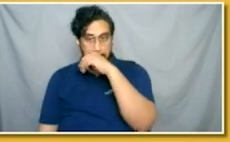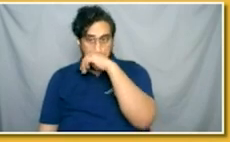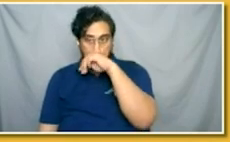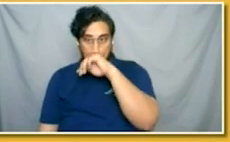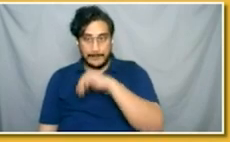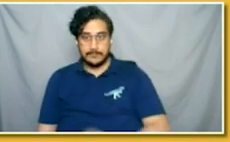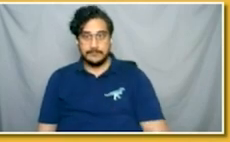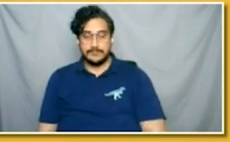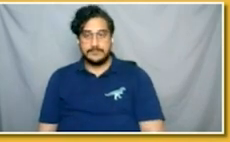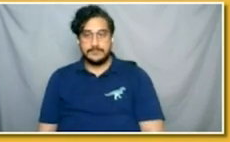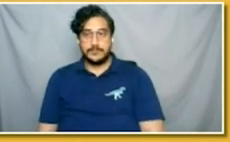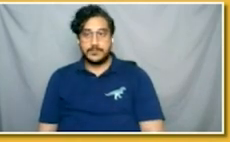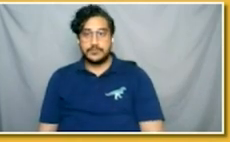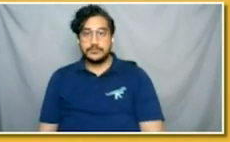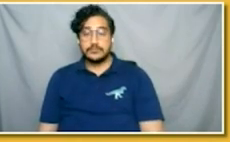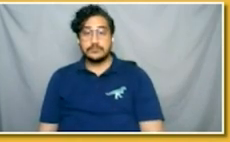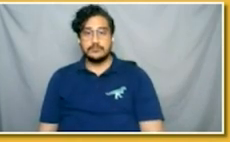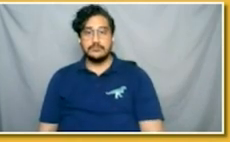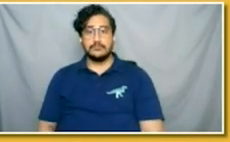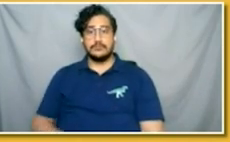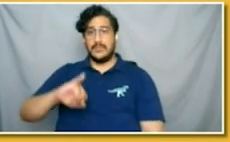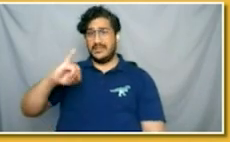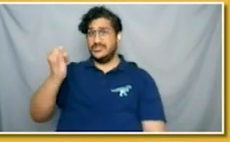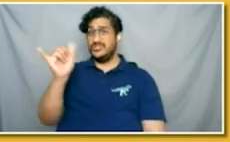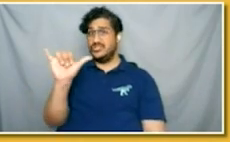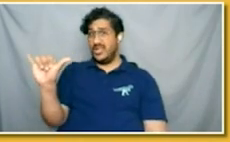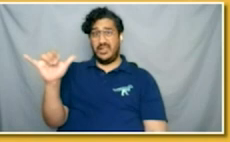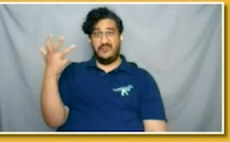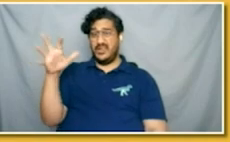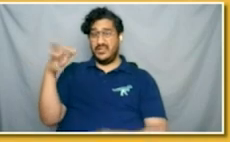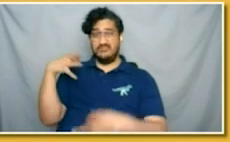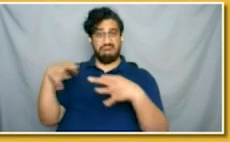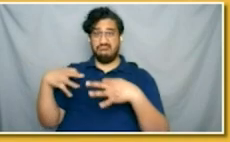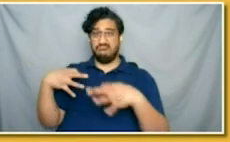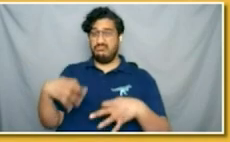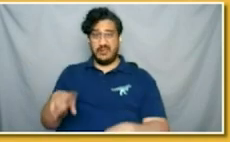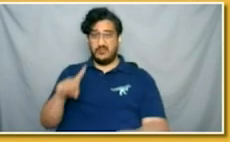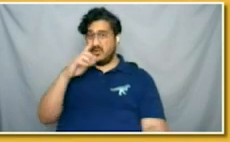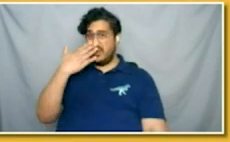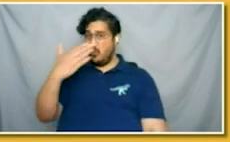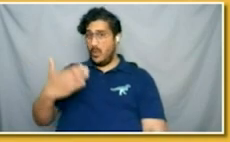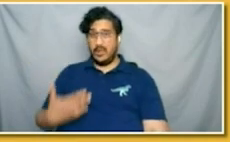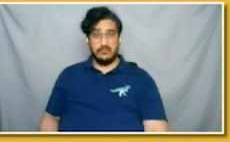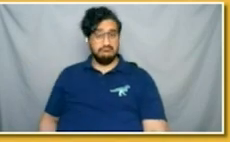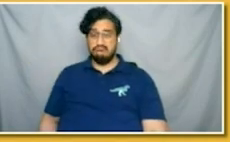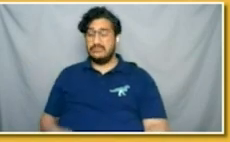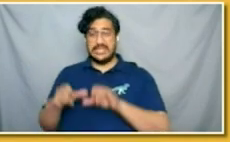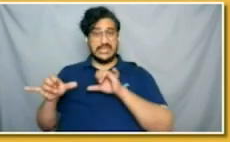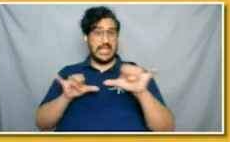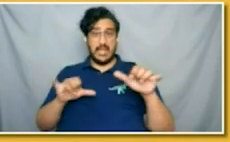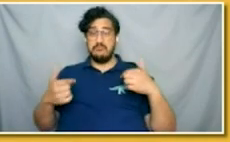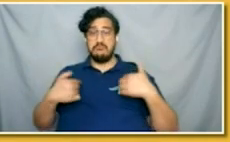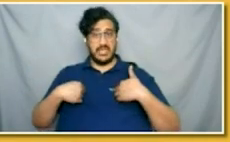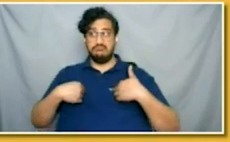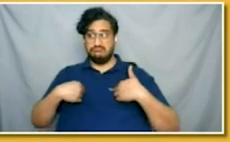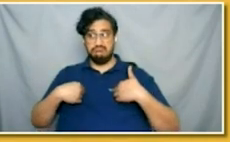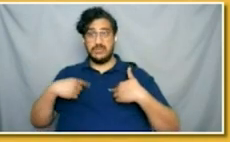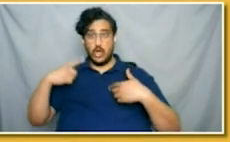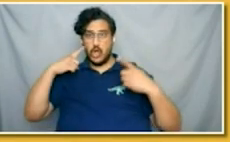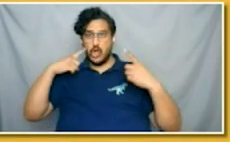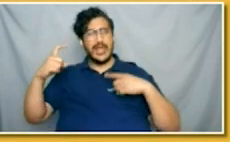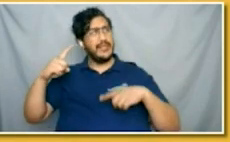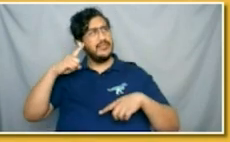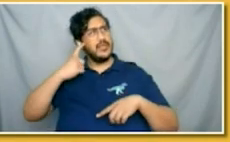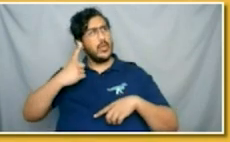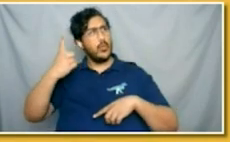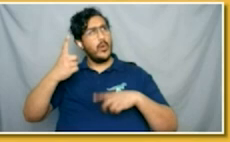I would say Jay covered that pretty well. Those are the same things that I heard. And I think there was a test site in Baltimore, was one